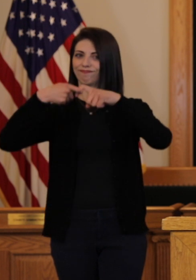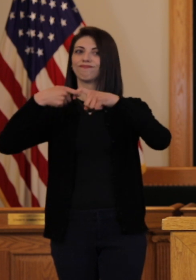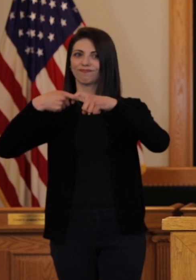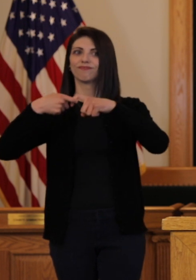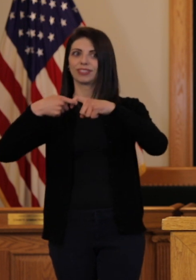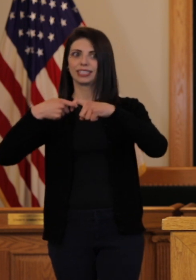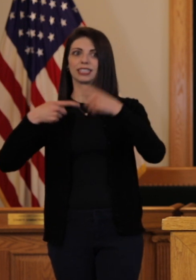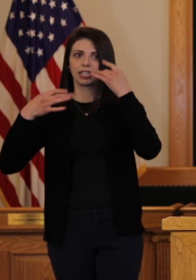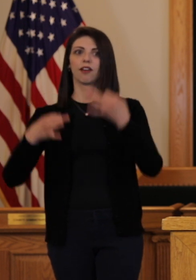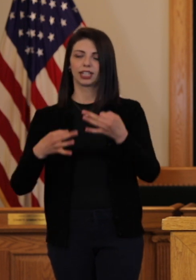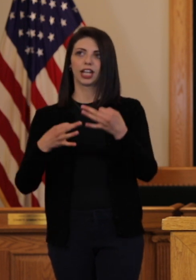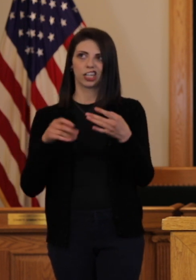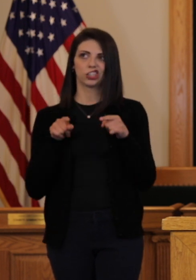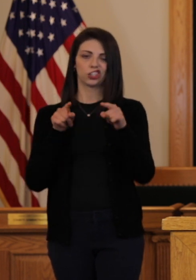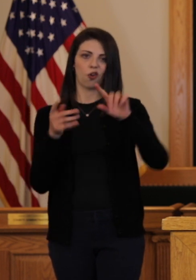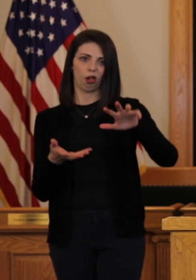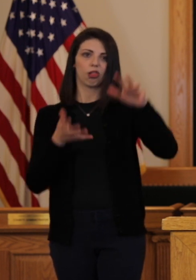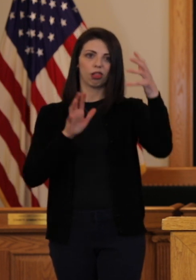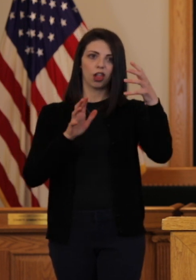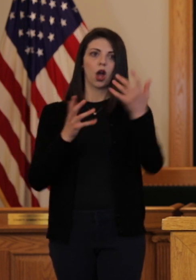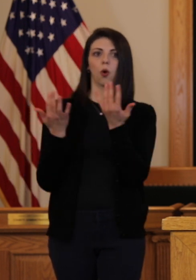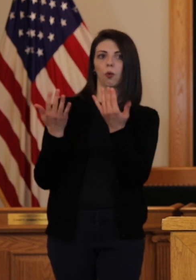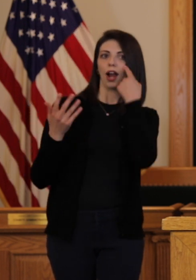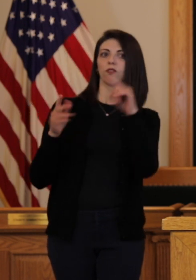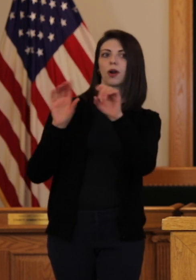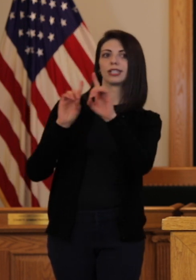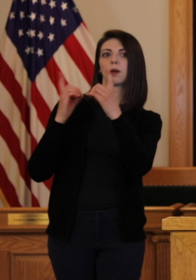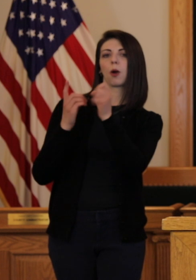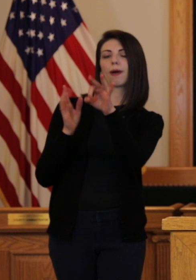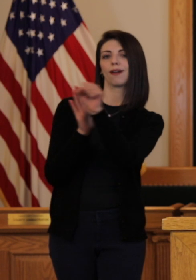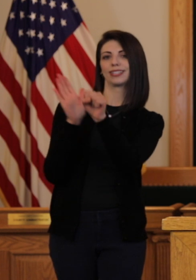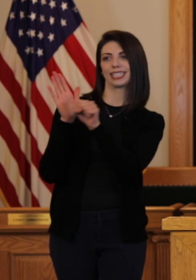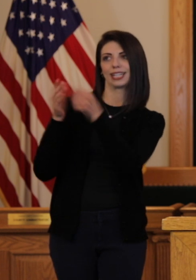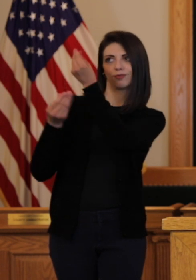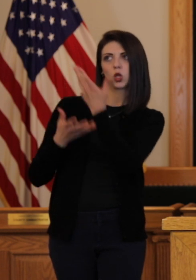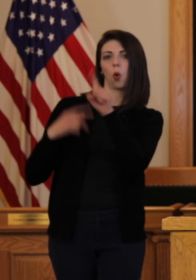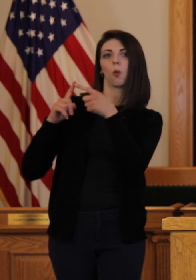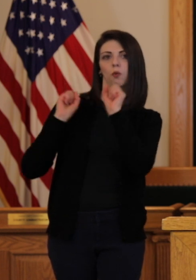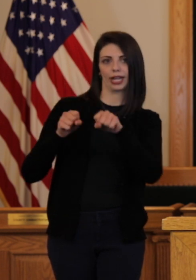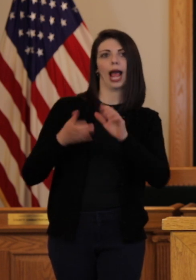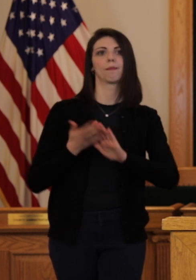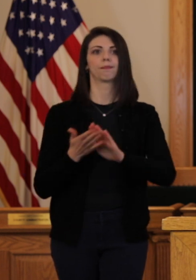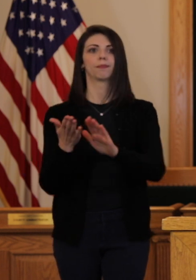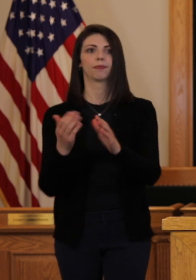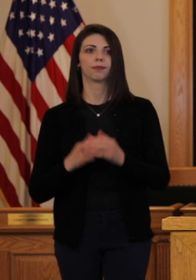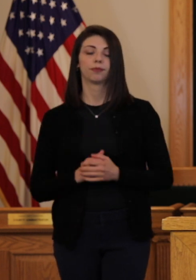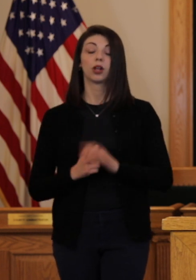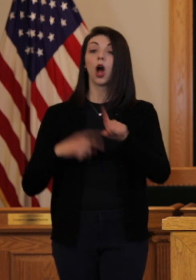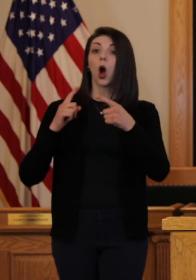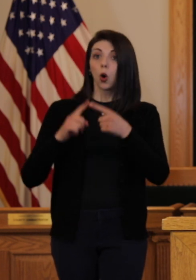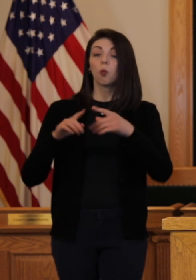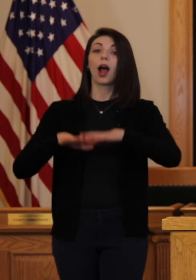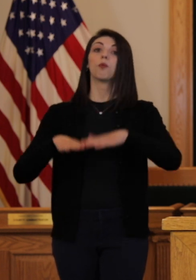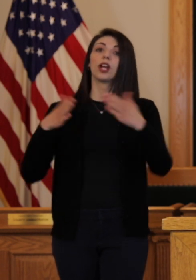during this pandemic, and we are awaiting guidance from the Department of State on when those processes can resume. When we do reopen, and hopefully